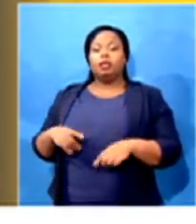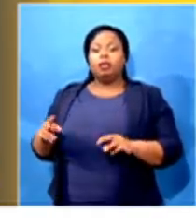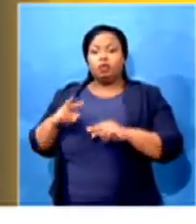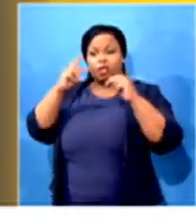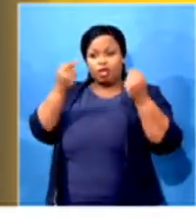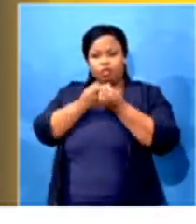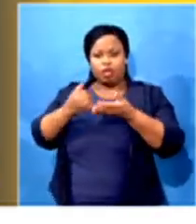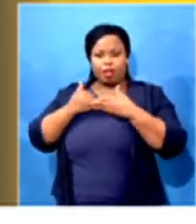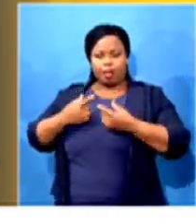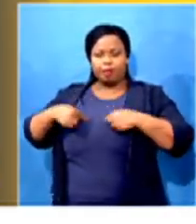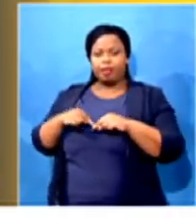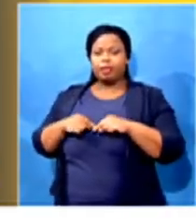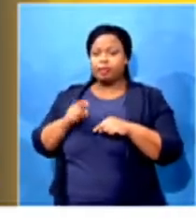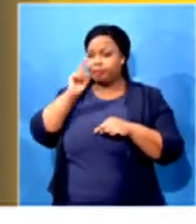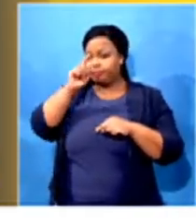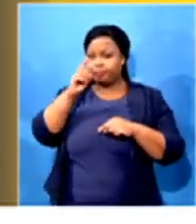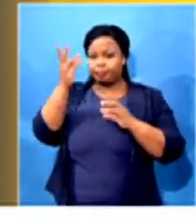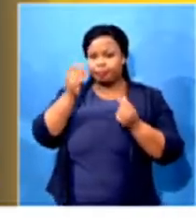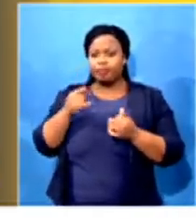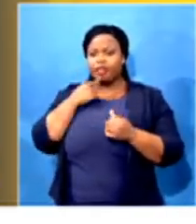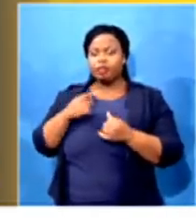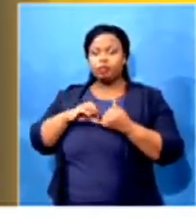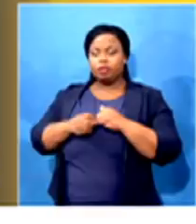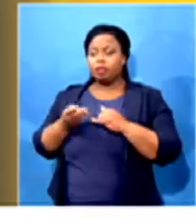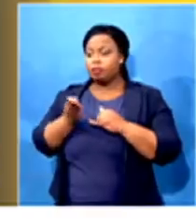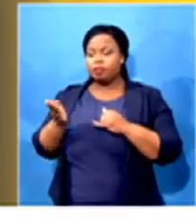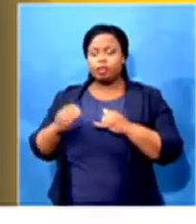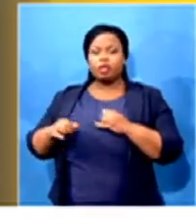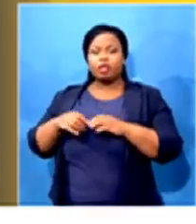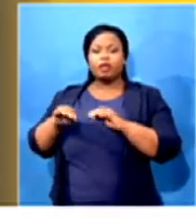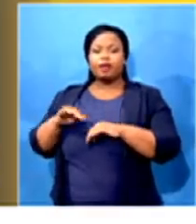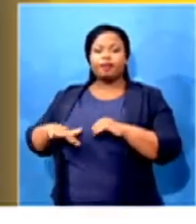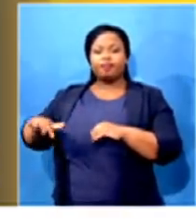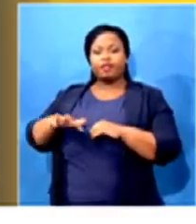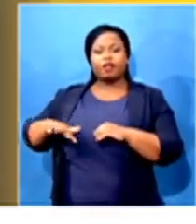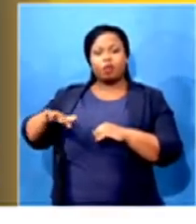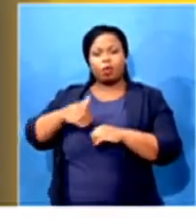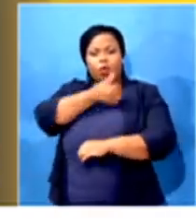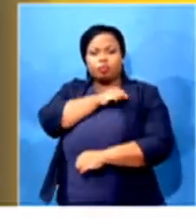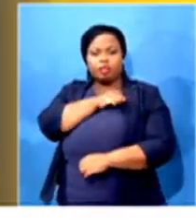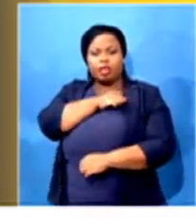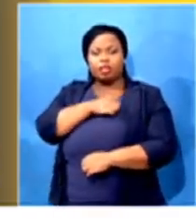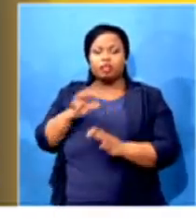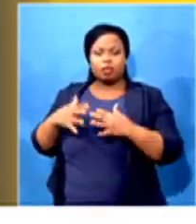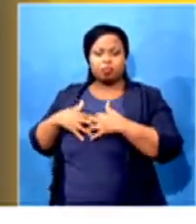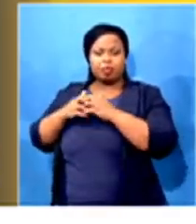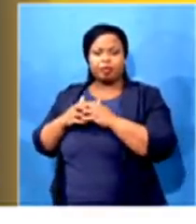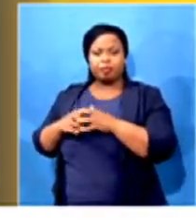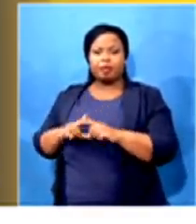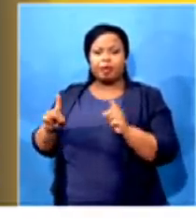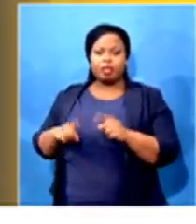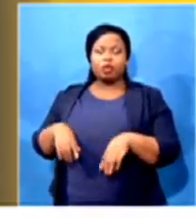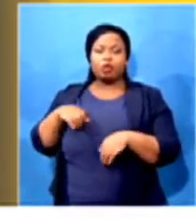us there. They are creating that particular field hospital, but out of that, we are going to be getting 450 beds,